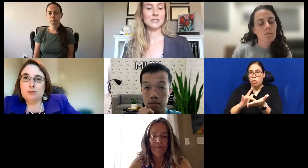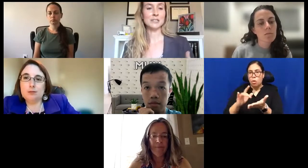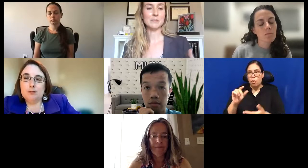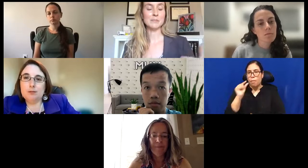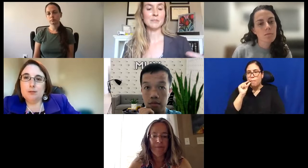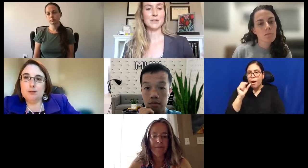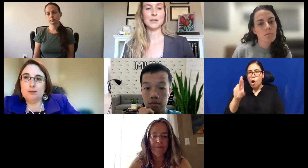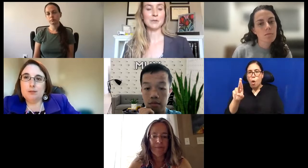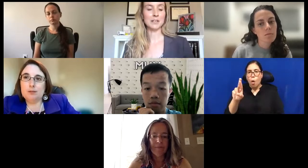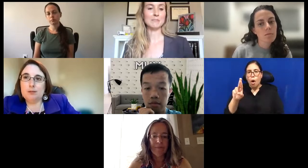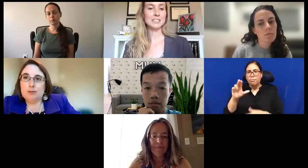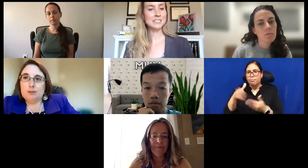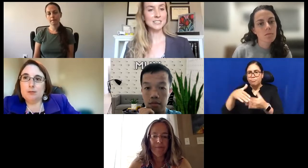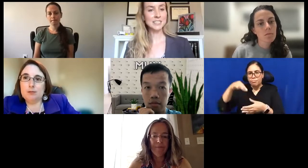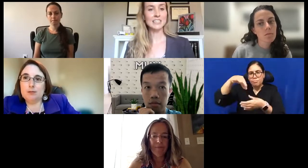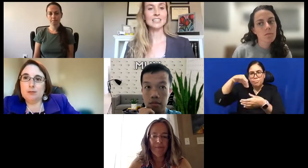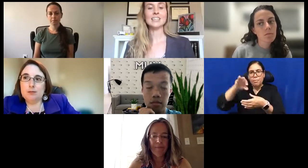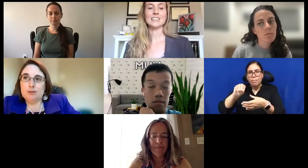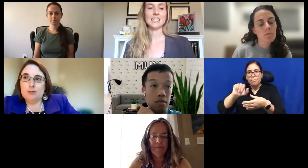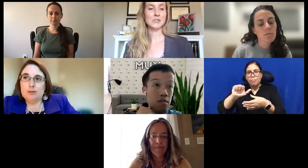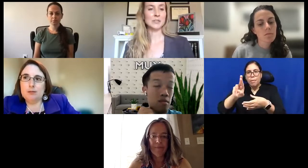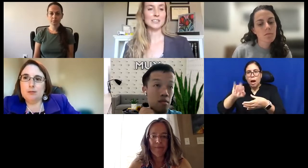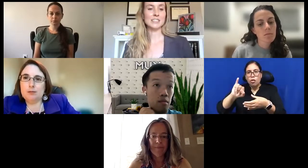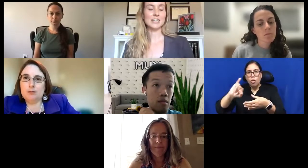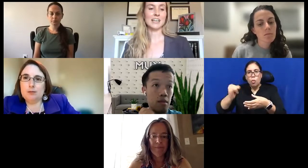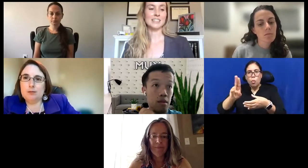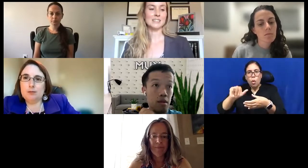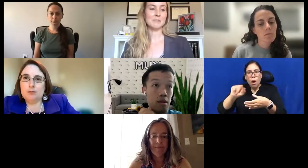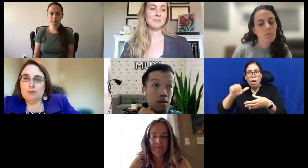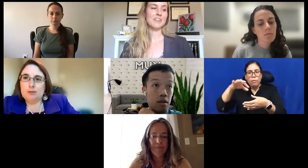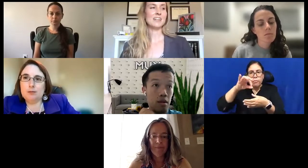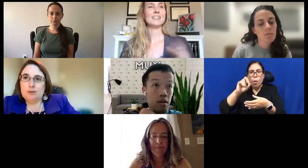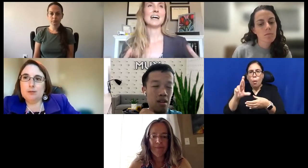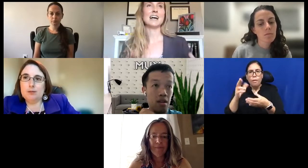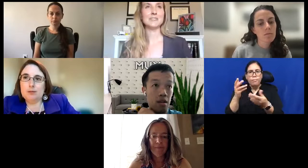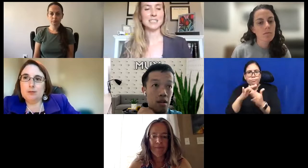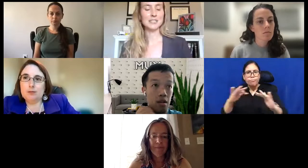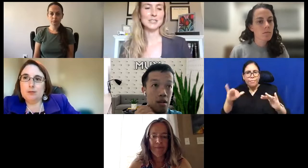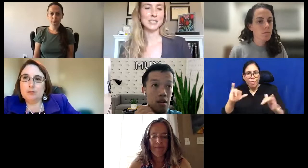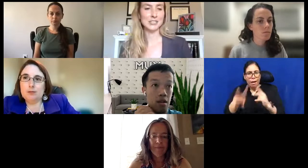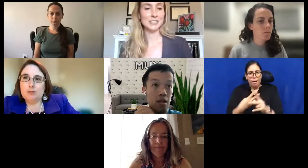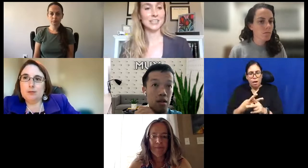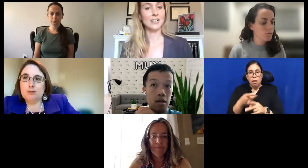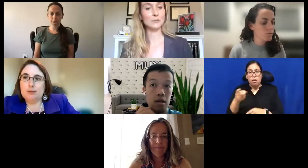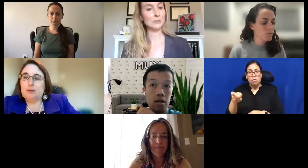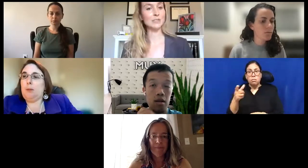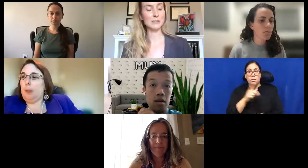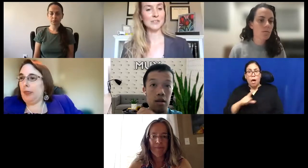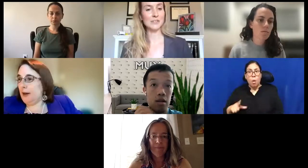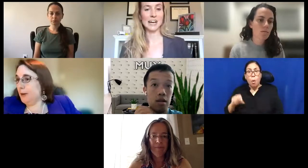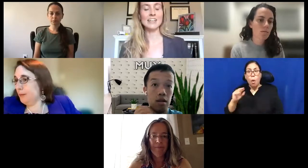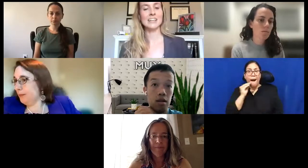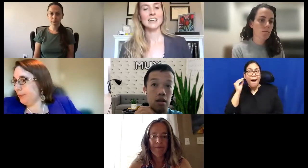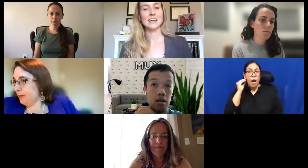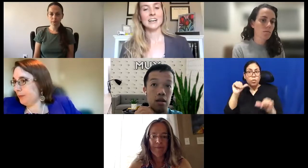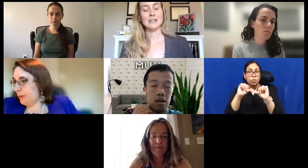if you're using marijuana medicinally, landlords and housing associations can have rules